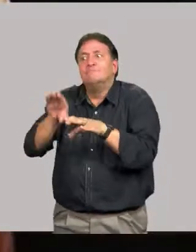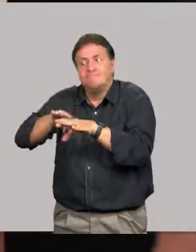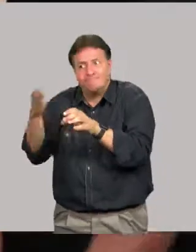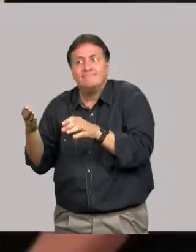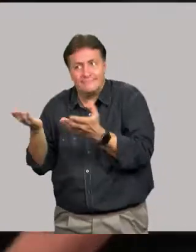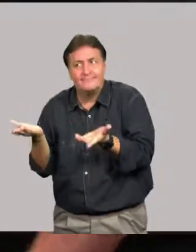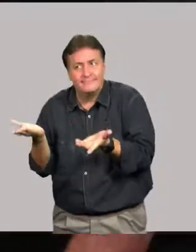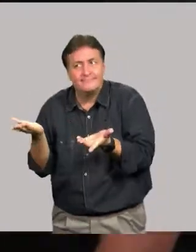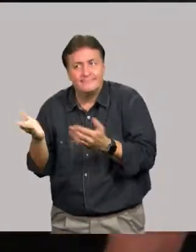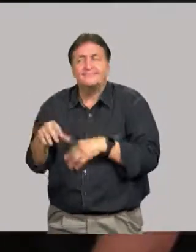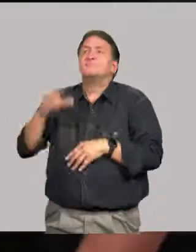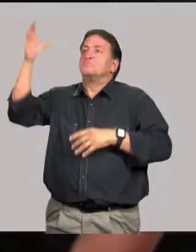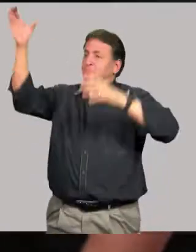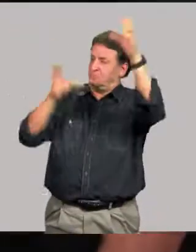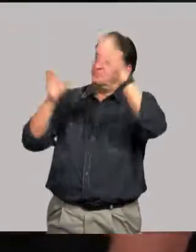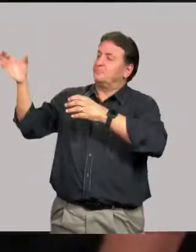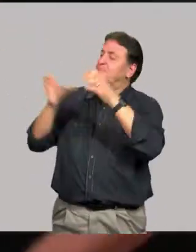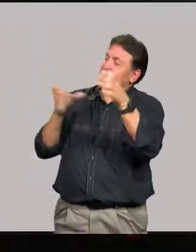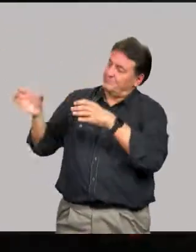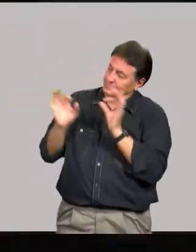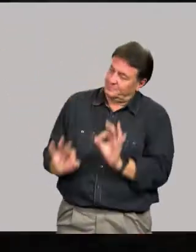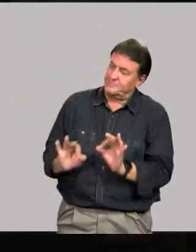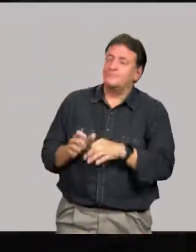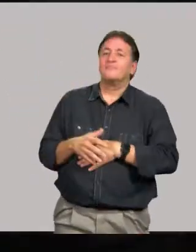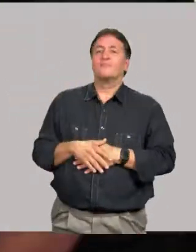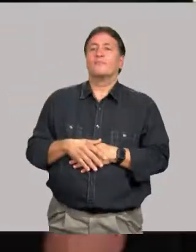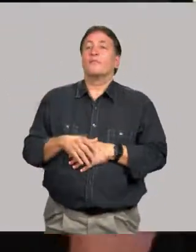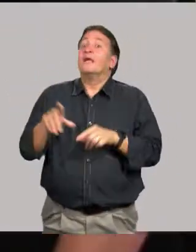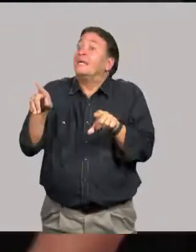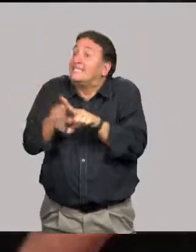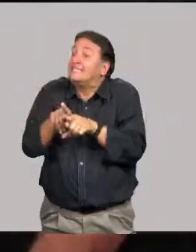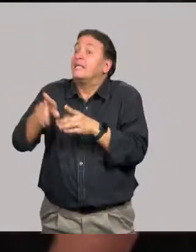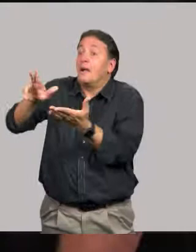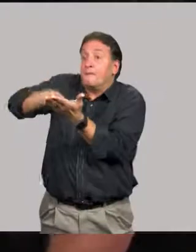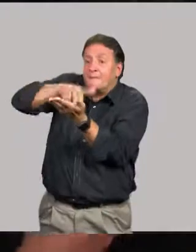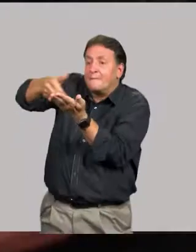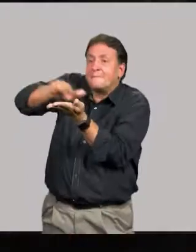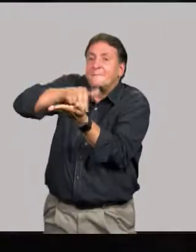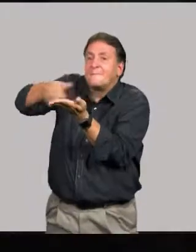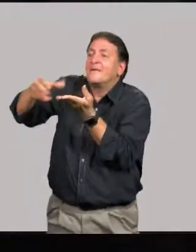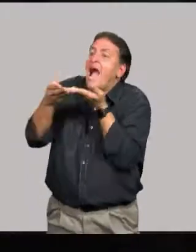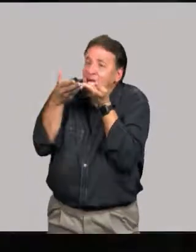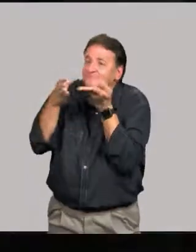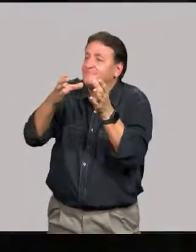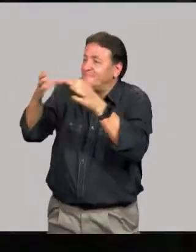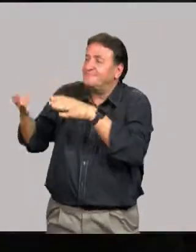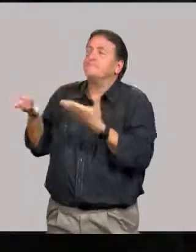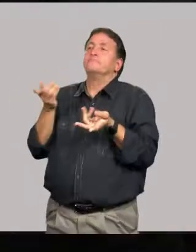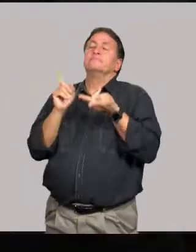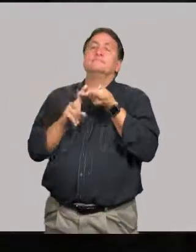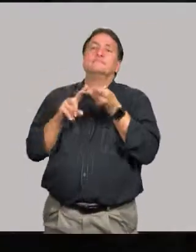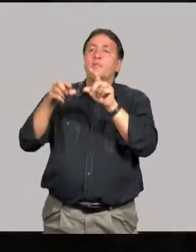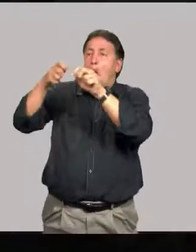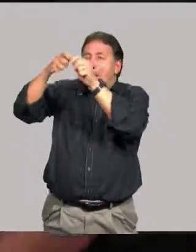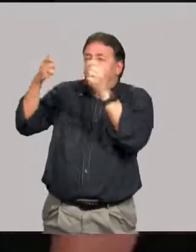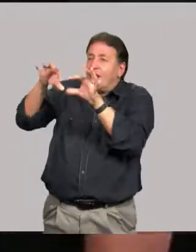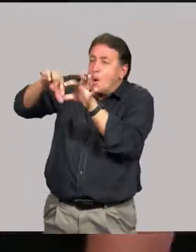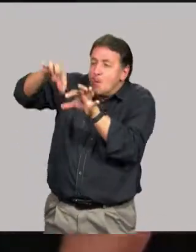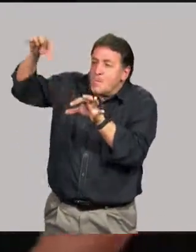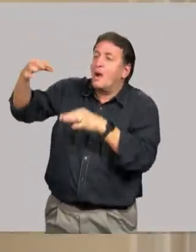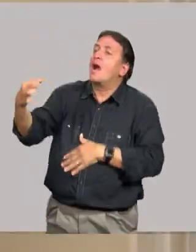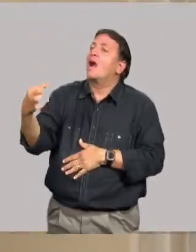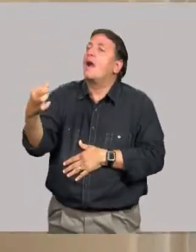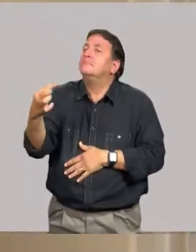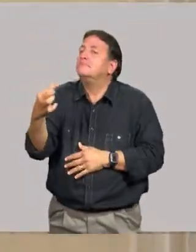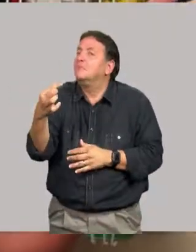make sure that we've got plenty of food. Yeah, let's grab all those cans in the pantry. And we don't know how long the power's going to be out, so we probably need a manual can